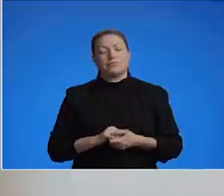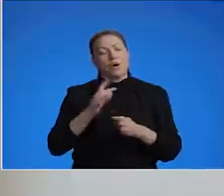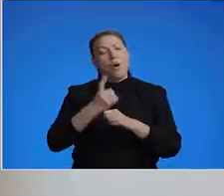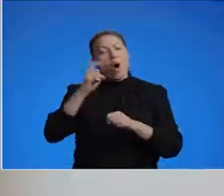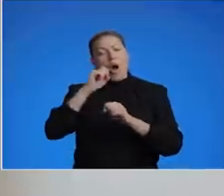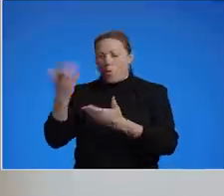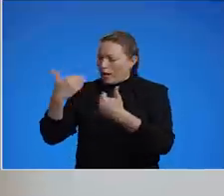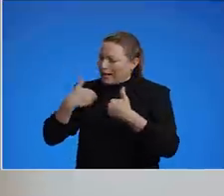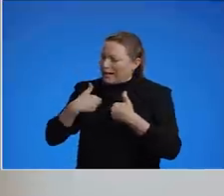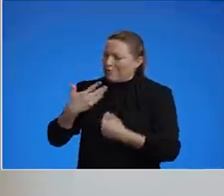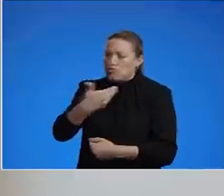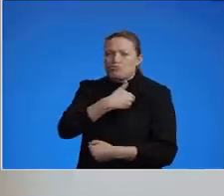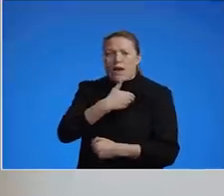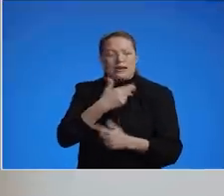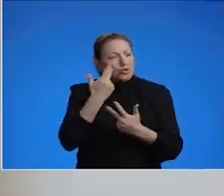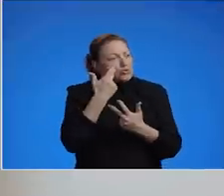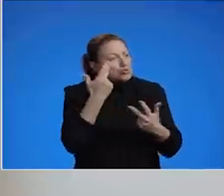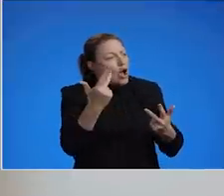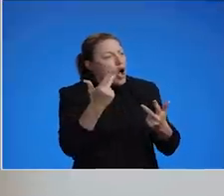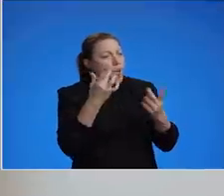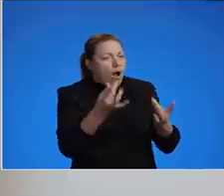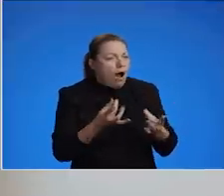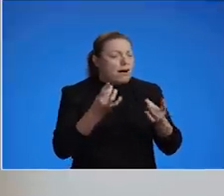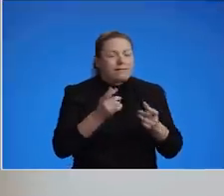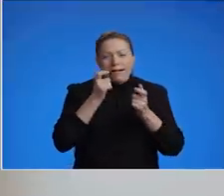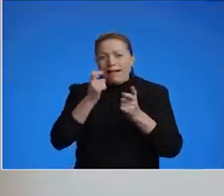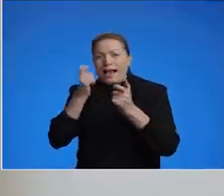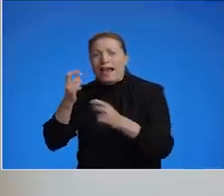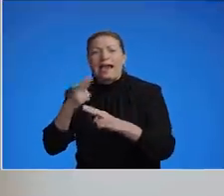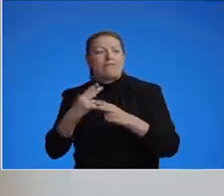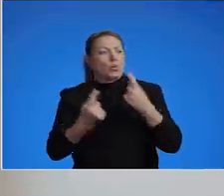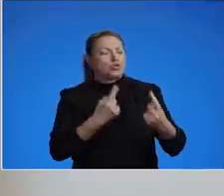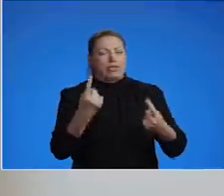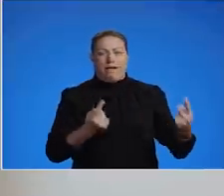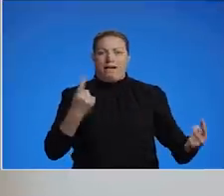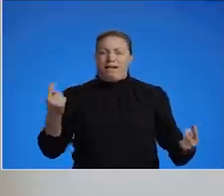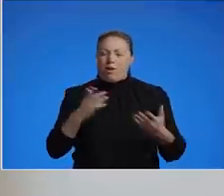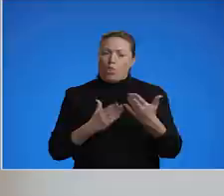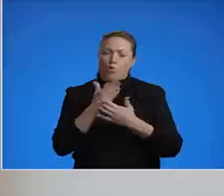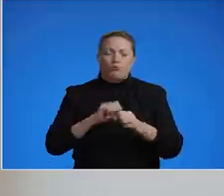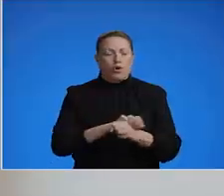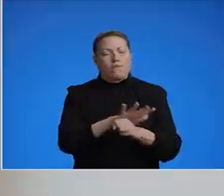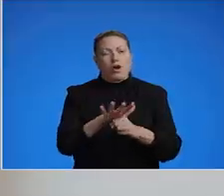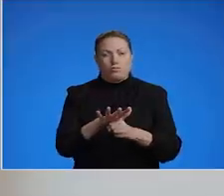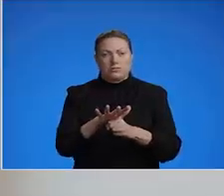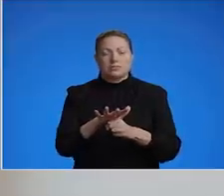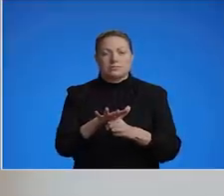may give us the grace to show kindness in caring for one another while challenged by COVID-19.